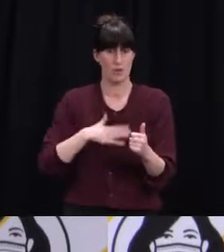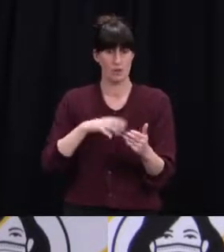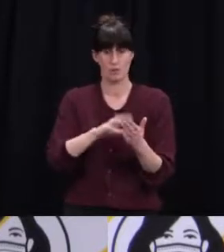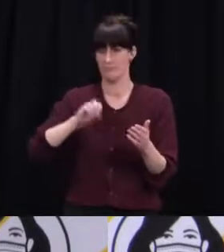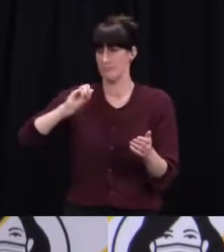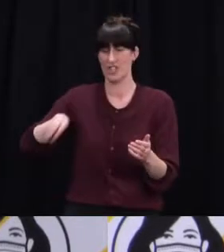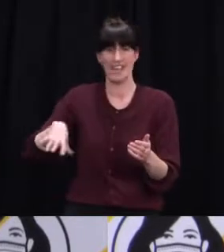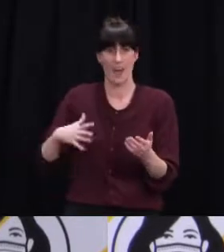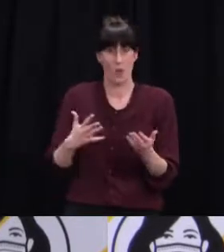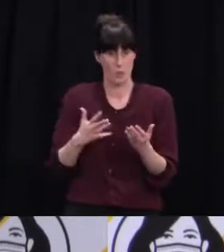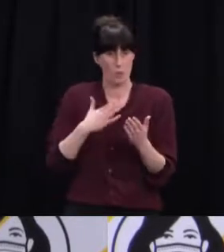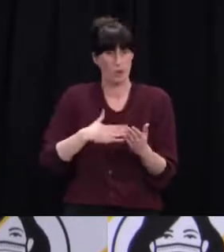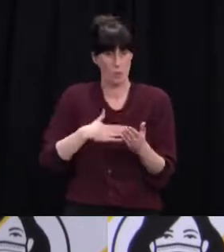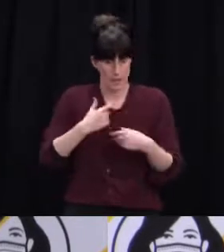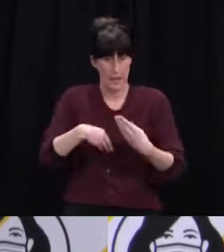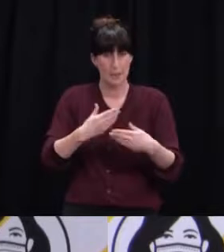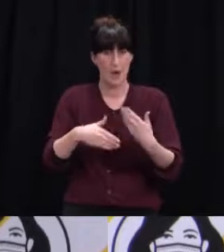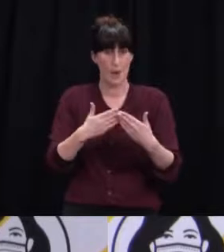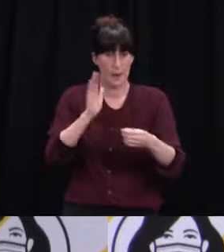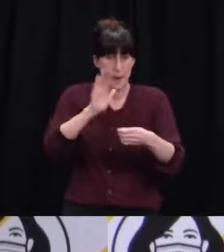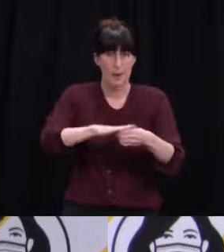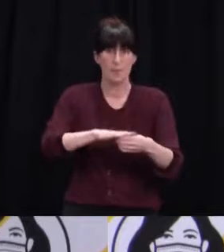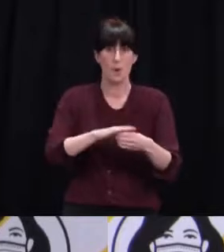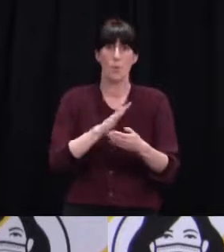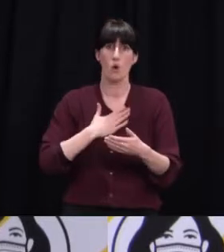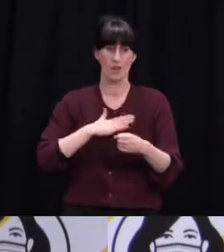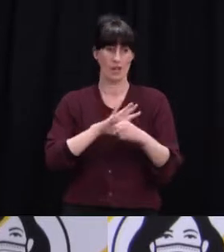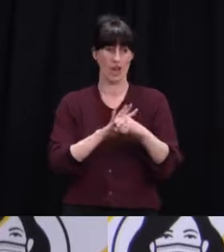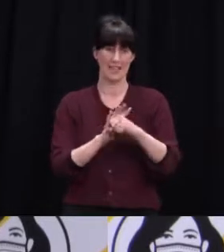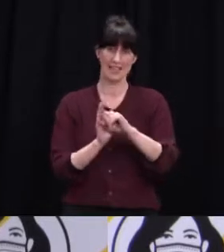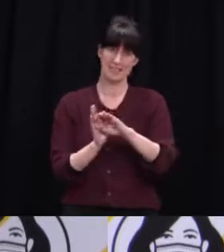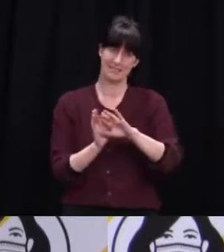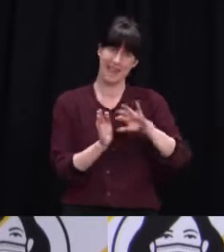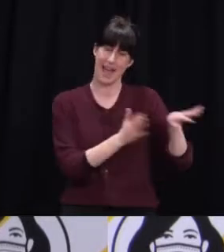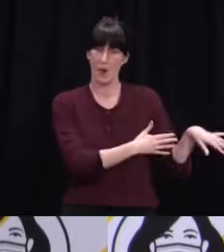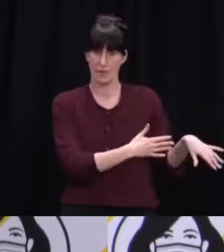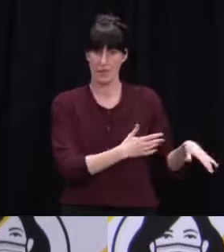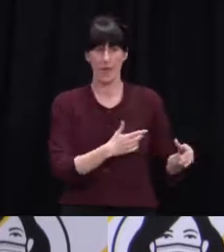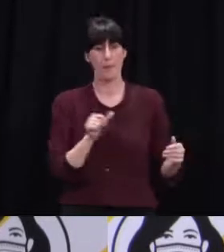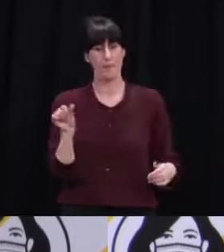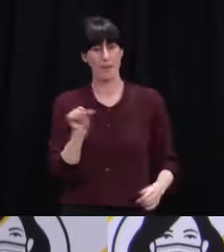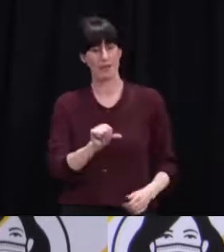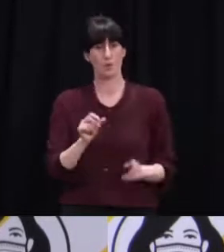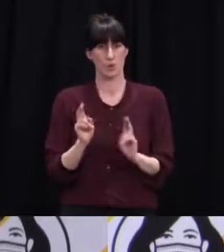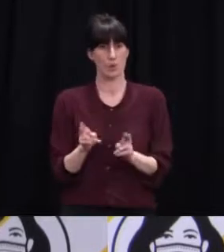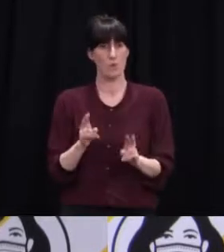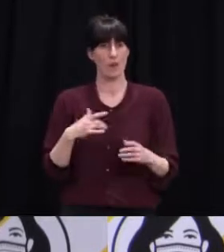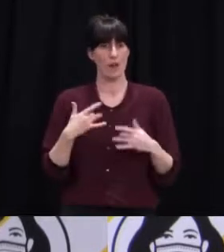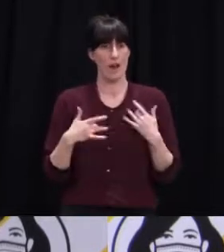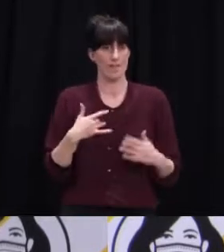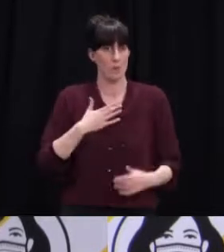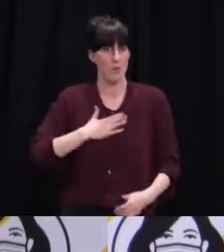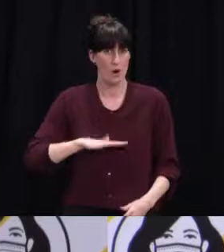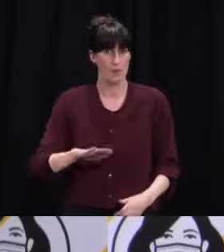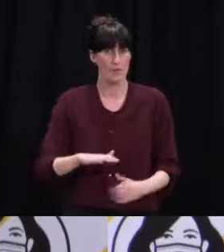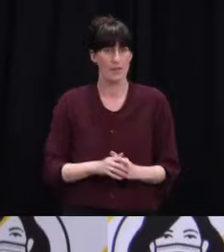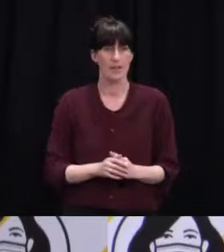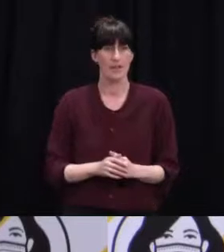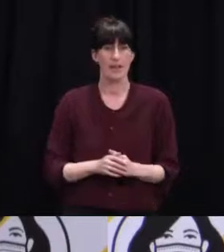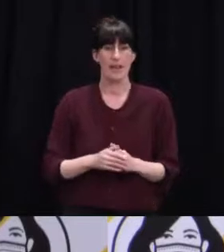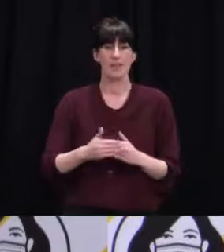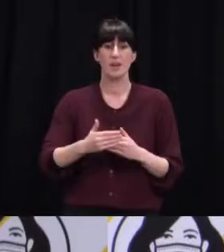come this far. It would be an absolute waste for us to give up on this now. We still want to drive this particular outbreak of COVID-19 out